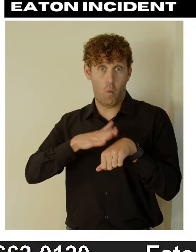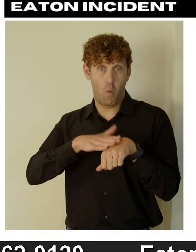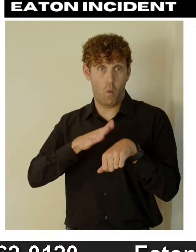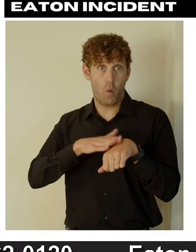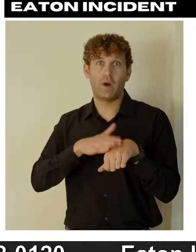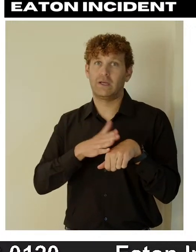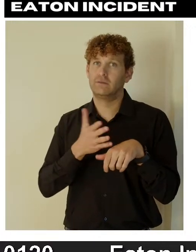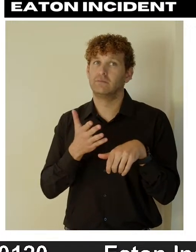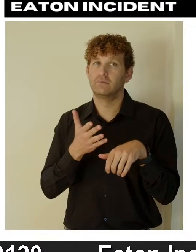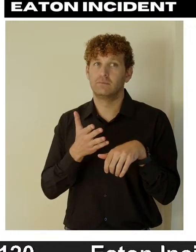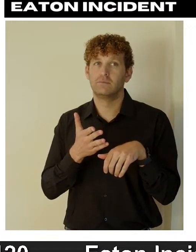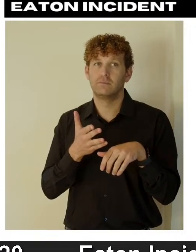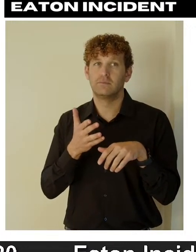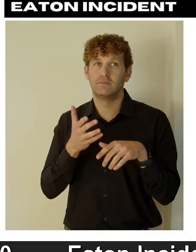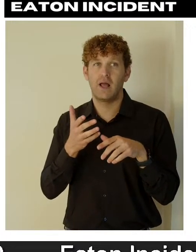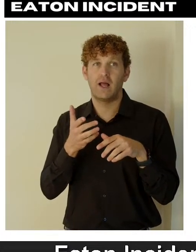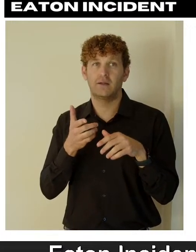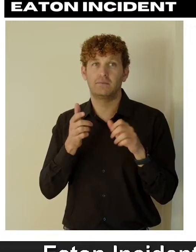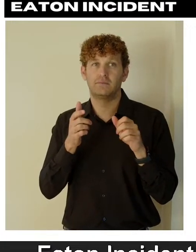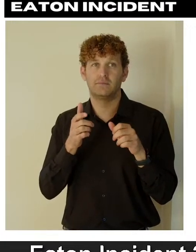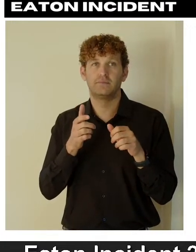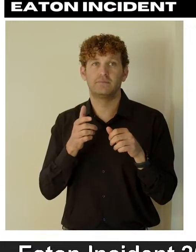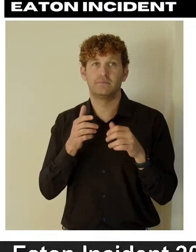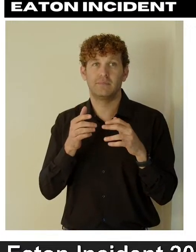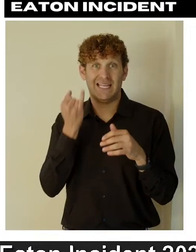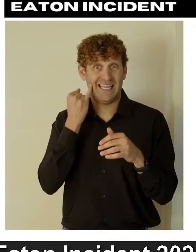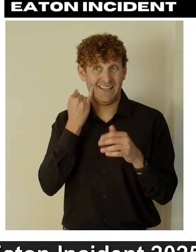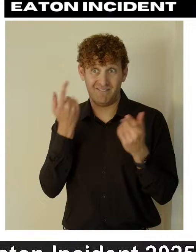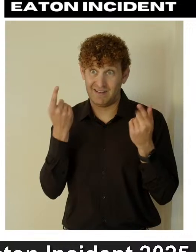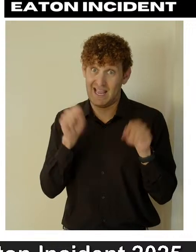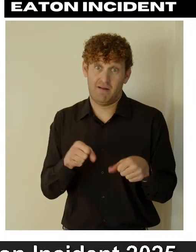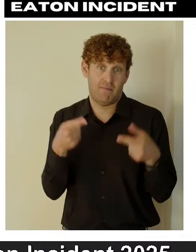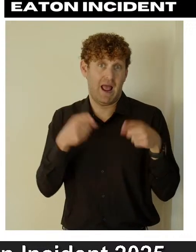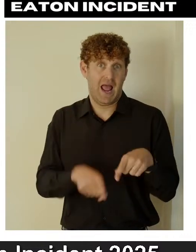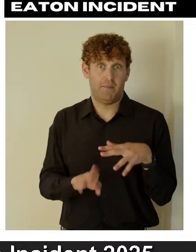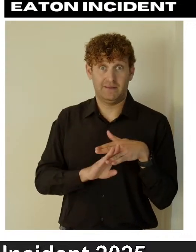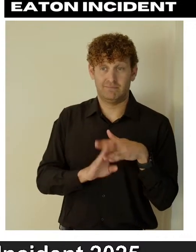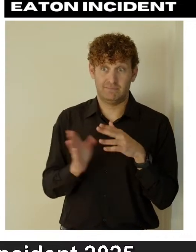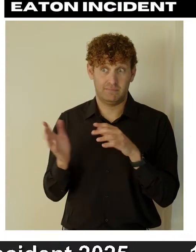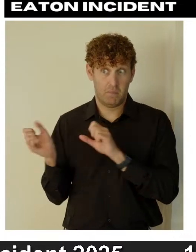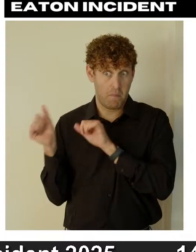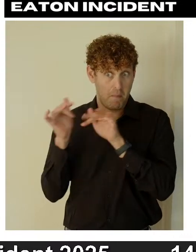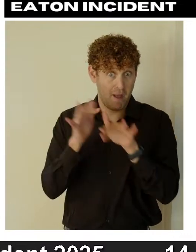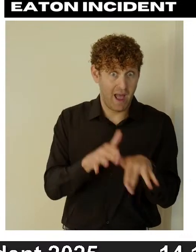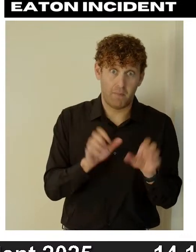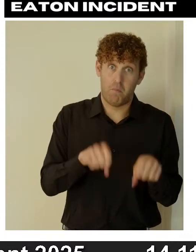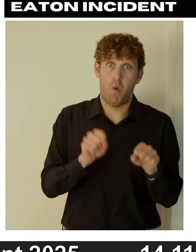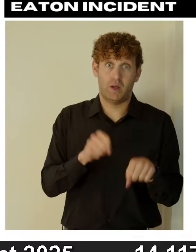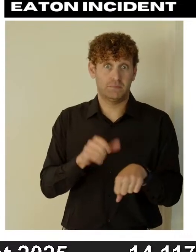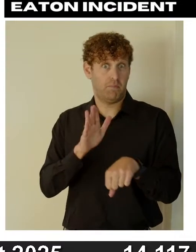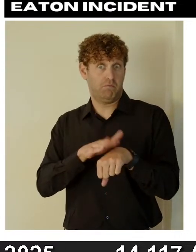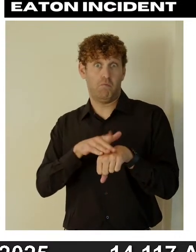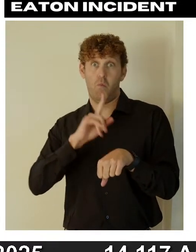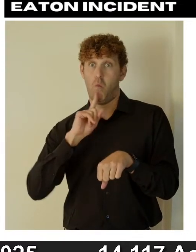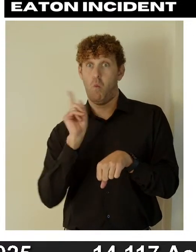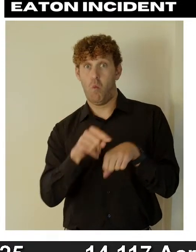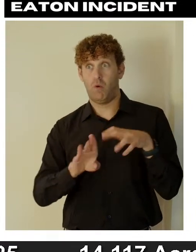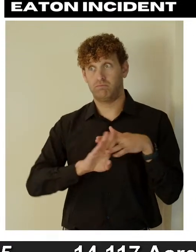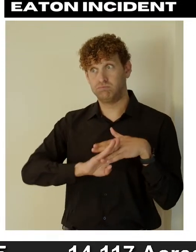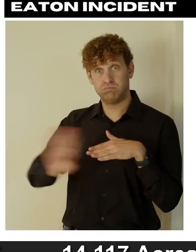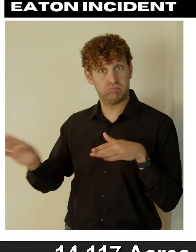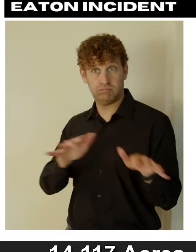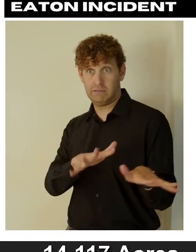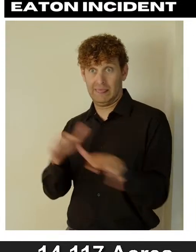very prepared just in case something does happen. So have some things packed, ready to go. We don't want